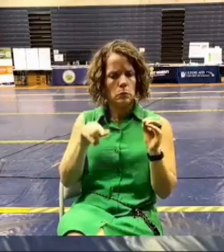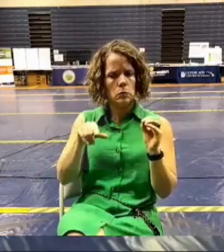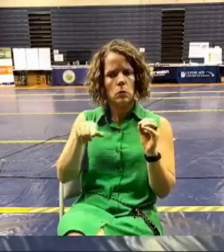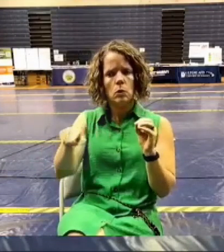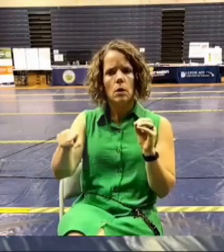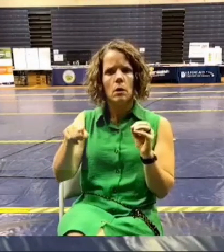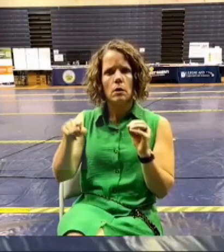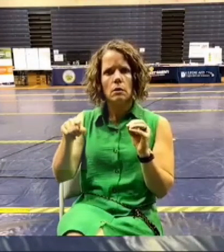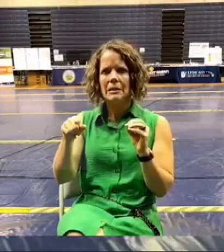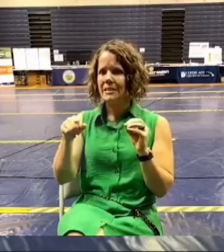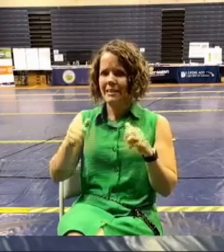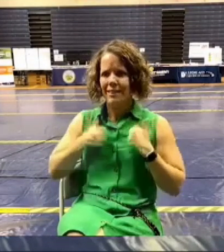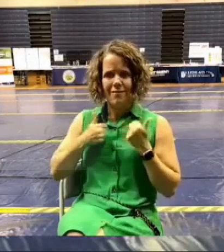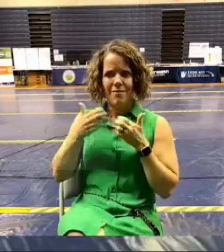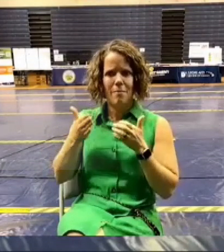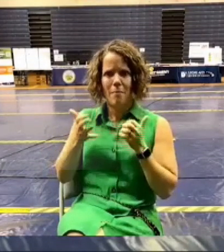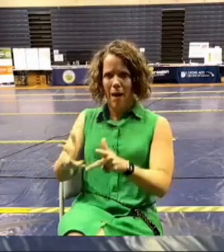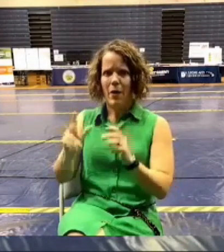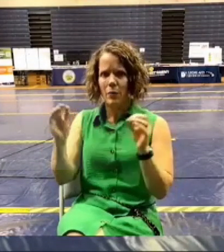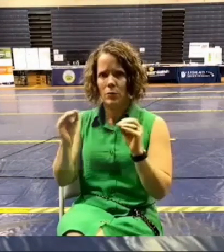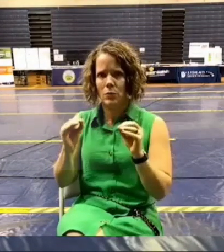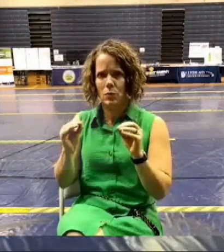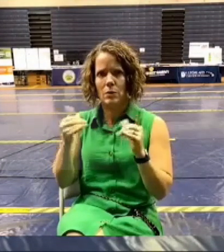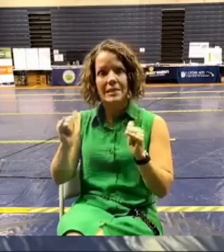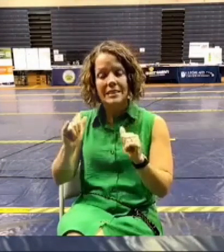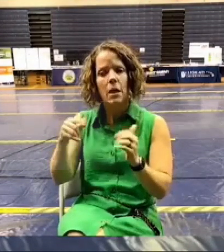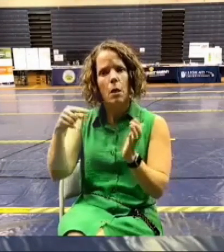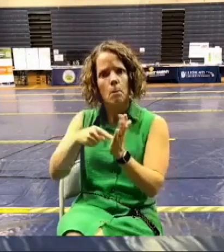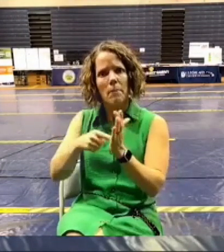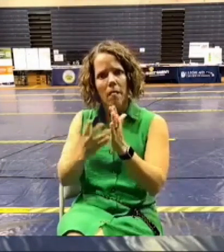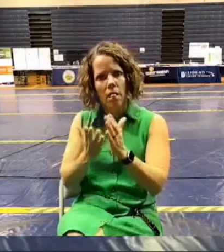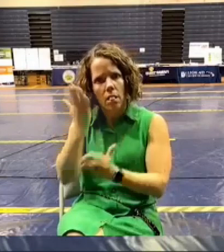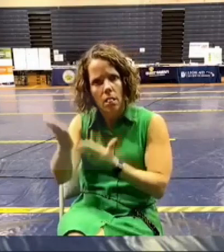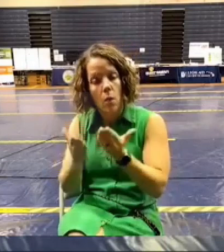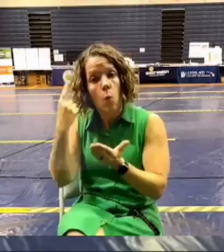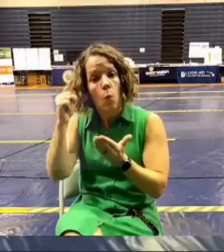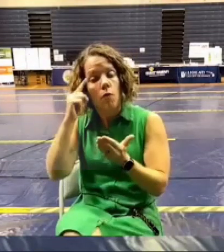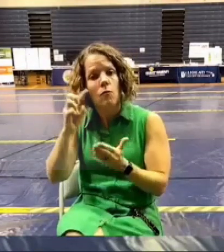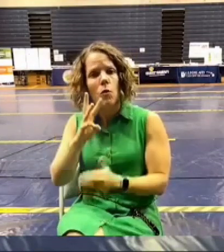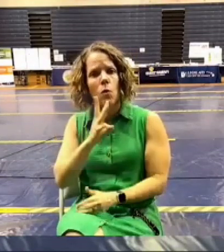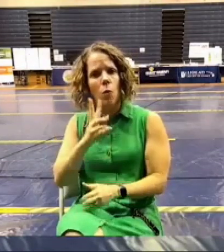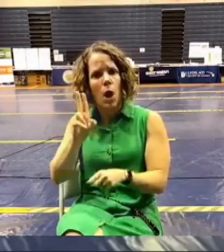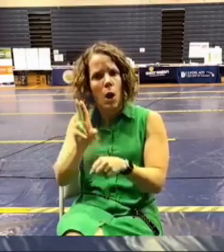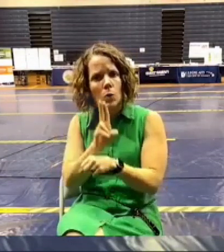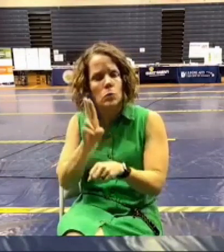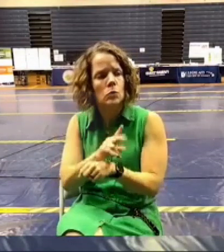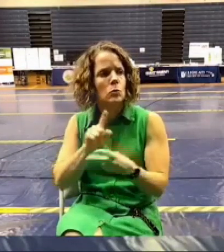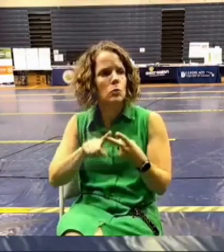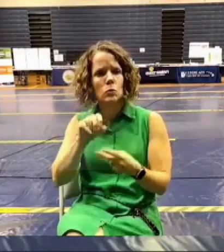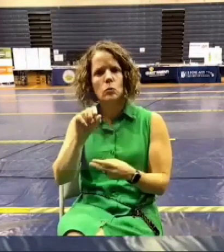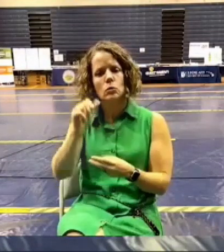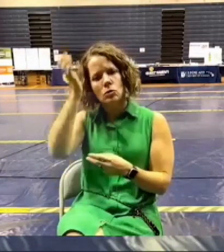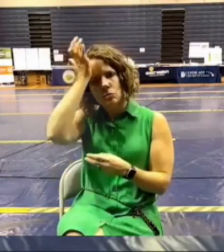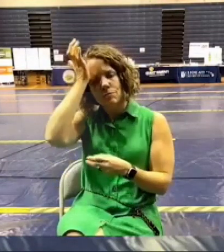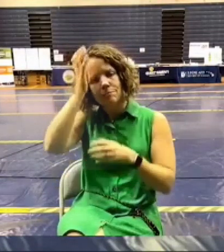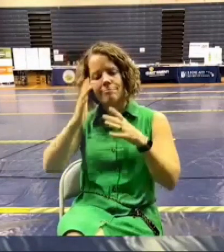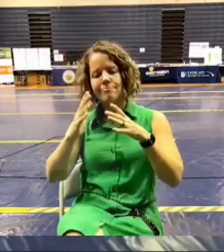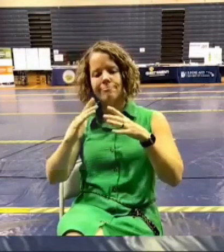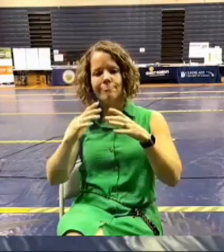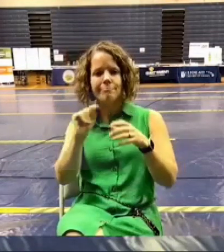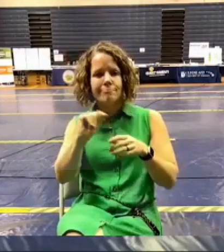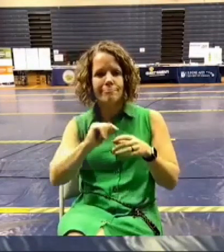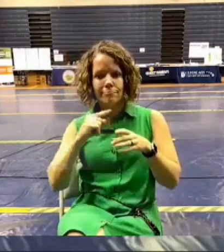the water meter fee and the sewer use fee, and I'm hoping that that could be waived until those units have